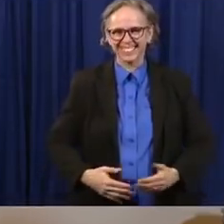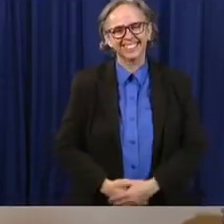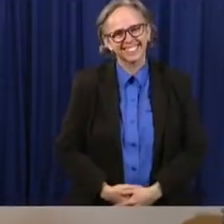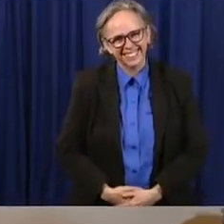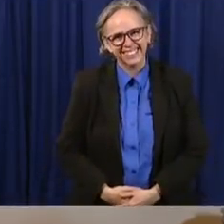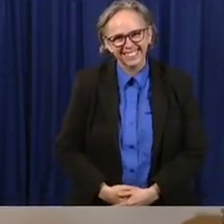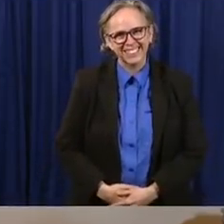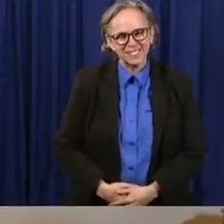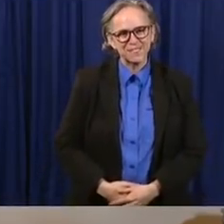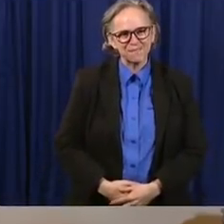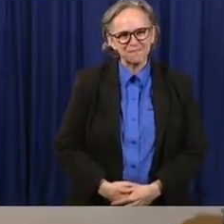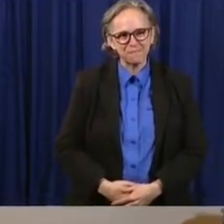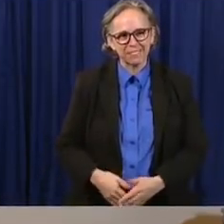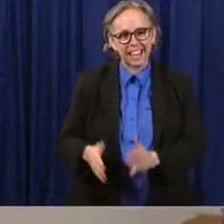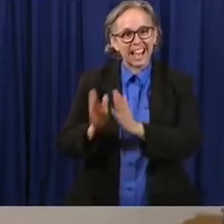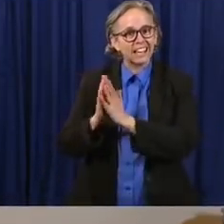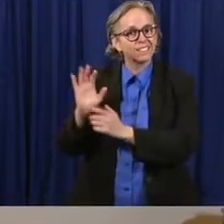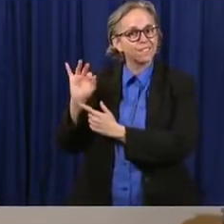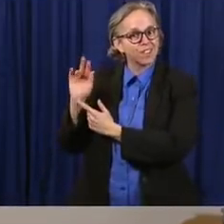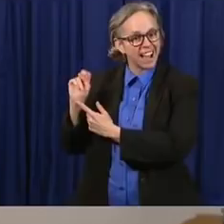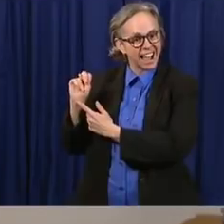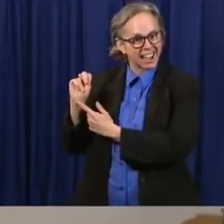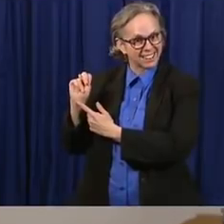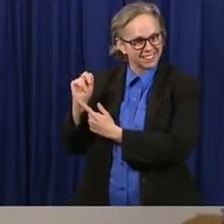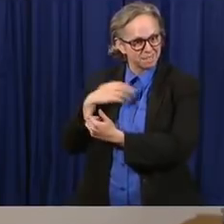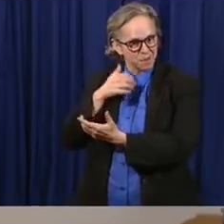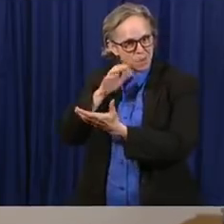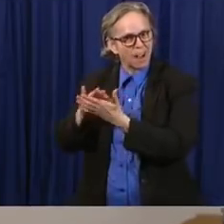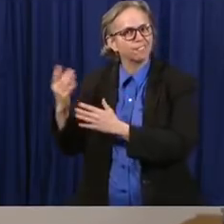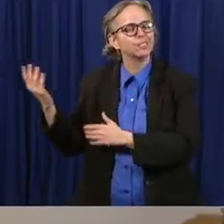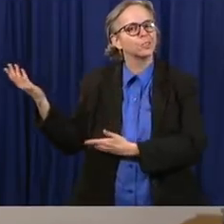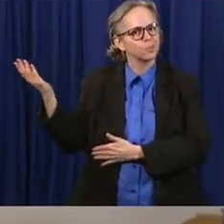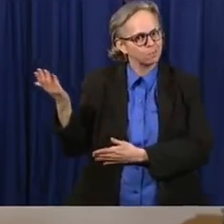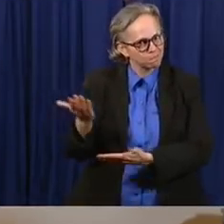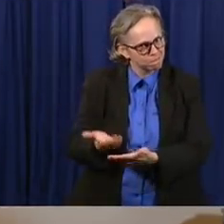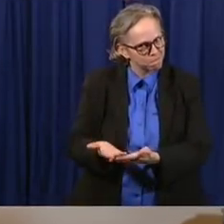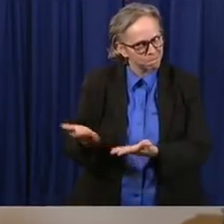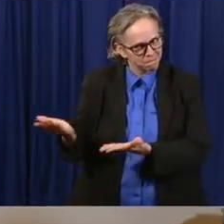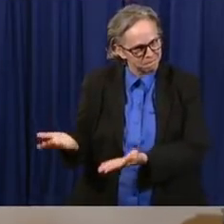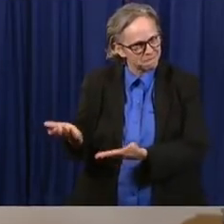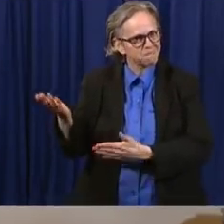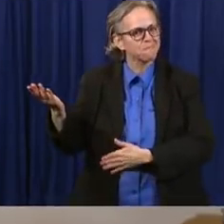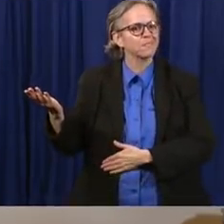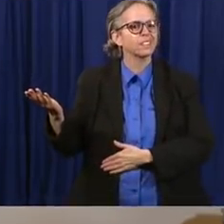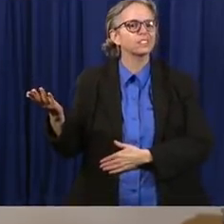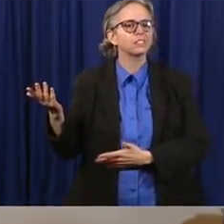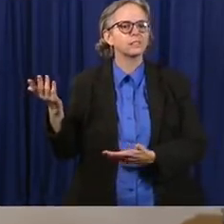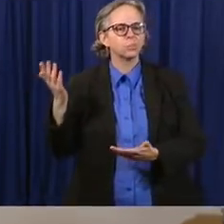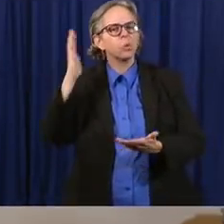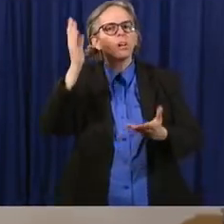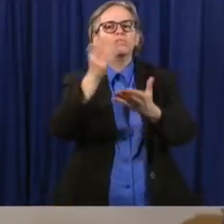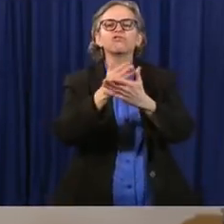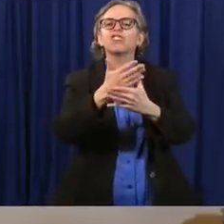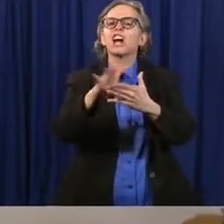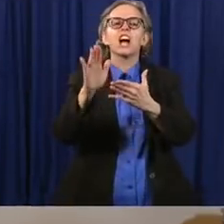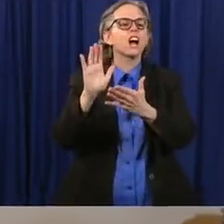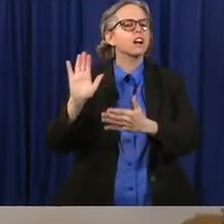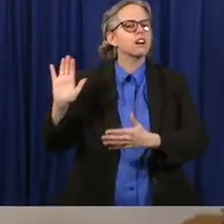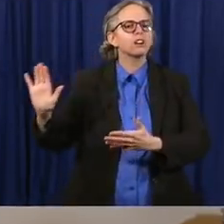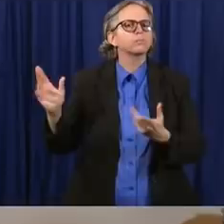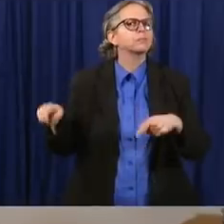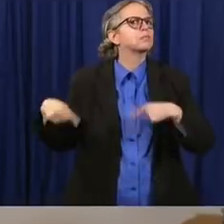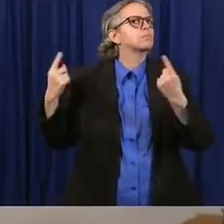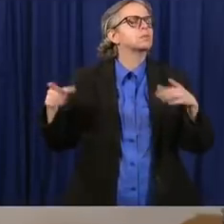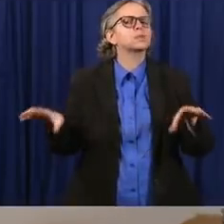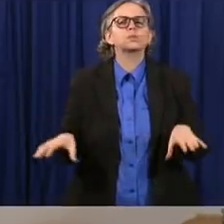I asked Fran to come in and share with you some of the things that she's been doing. Fran?